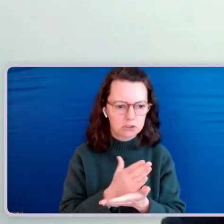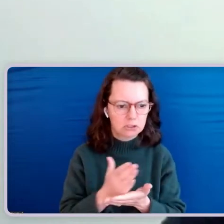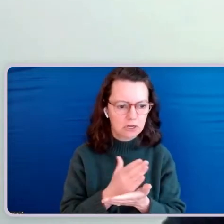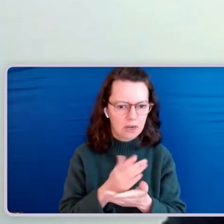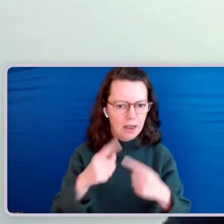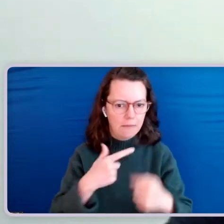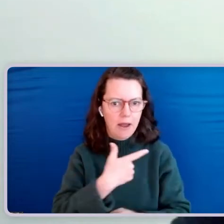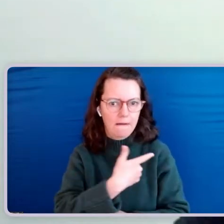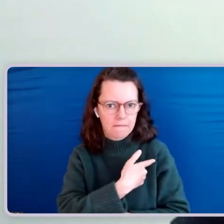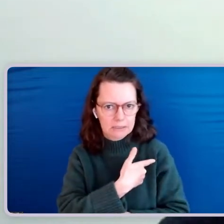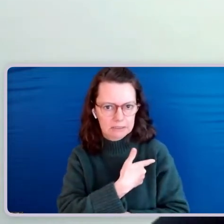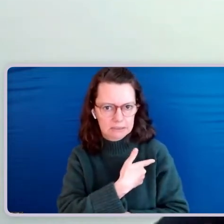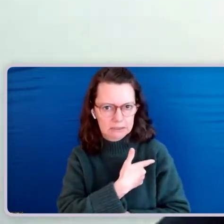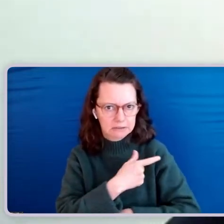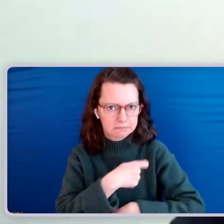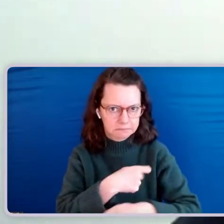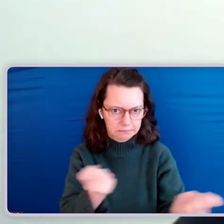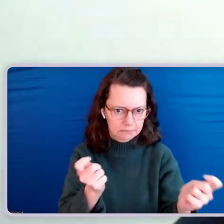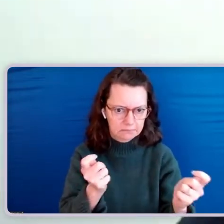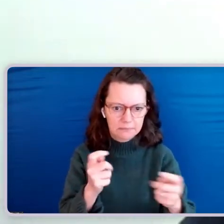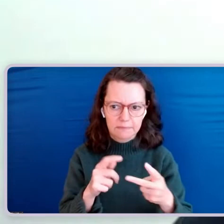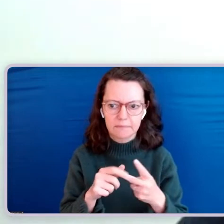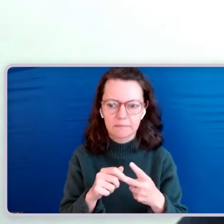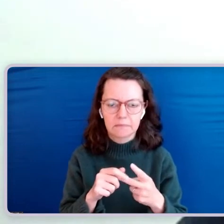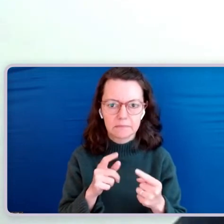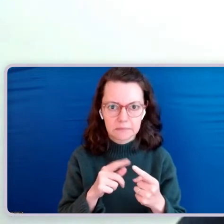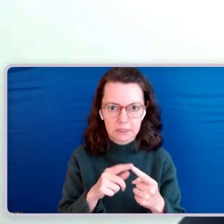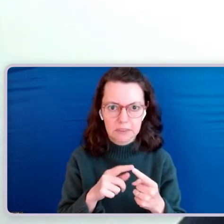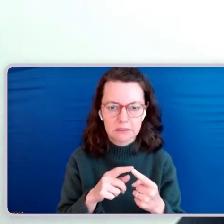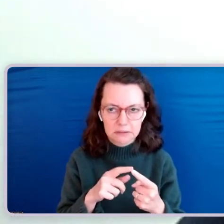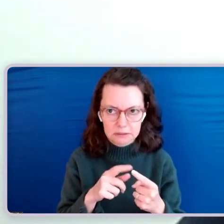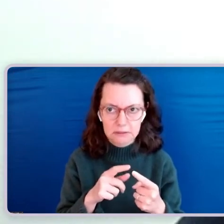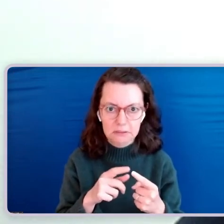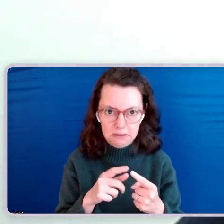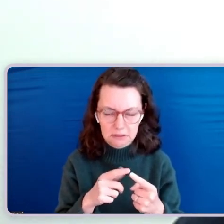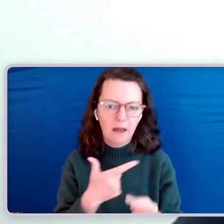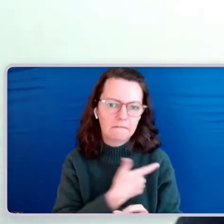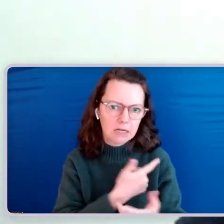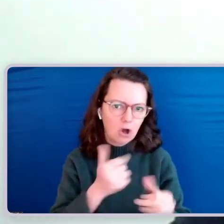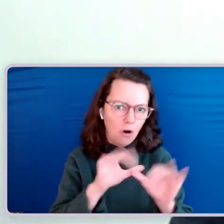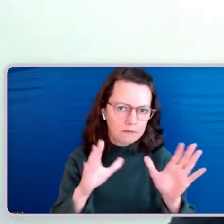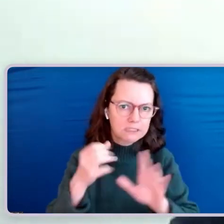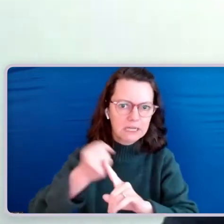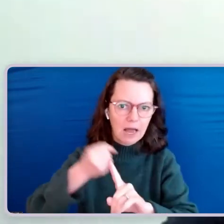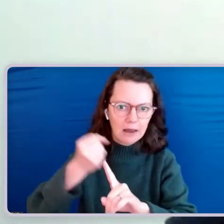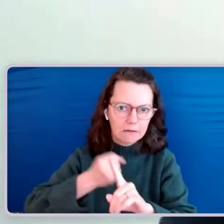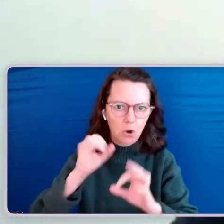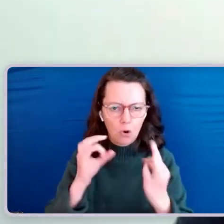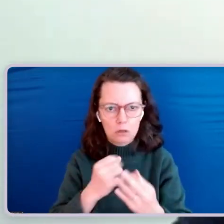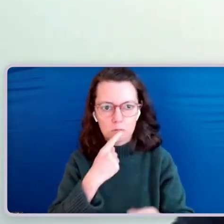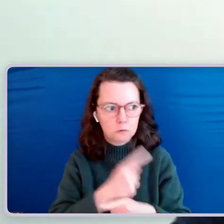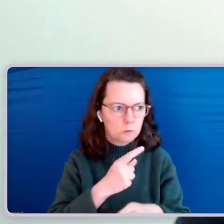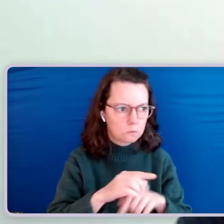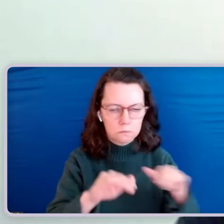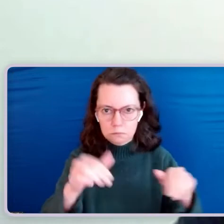vaccinations has been a big priority in the last year with advocacy organisations, because